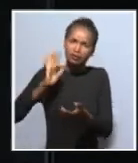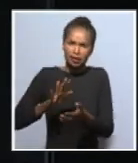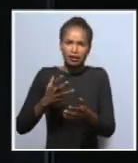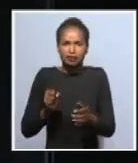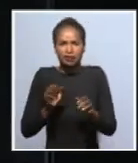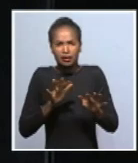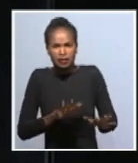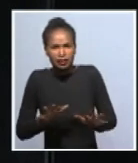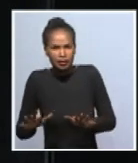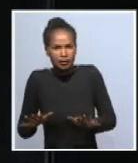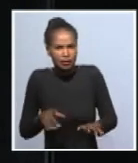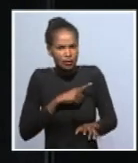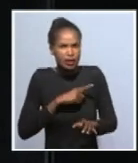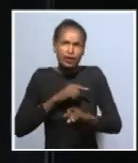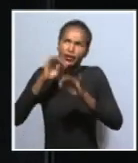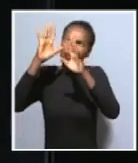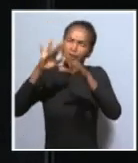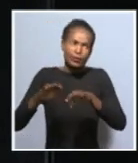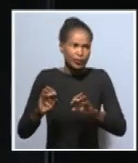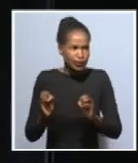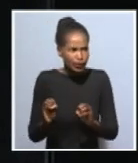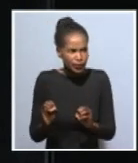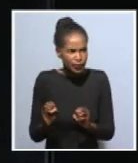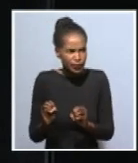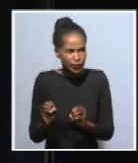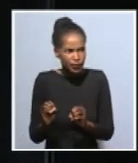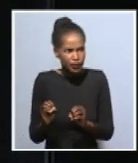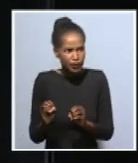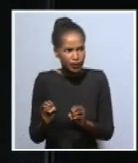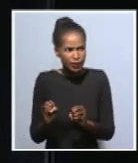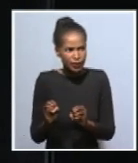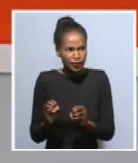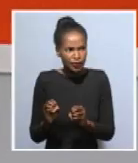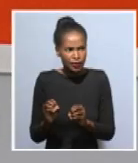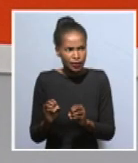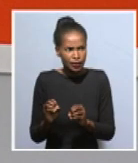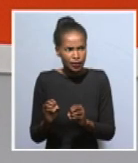the hands of the drought, as well as the whole spectrum